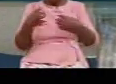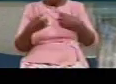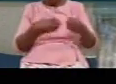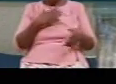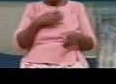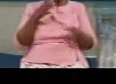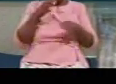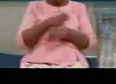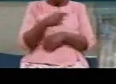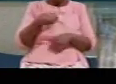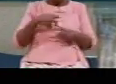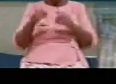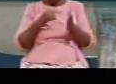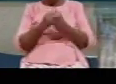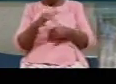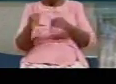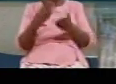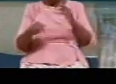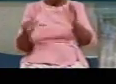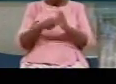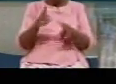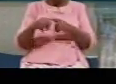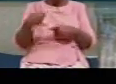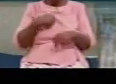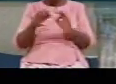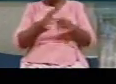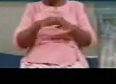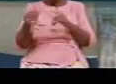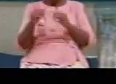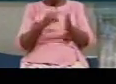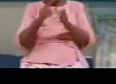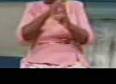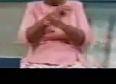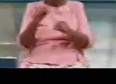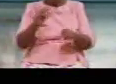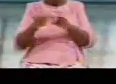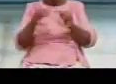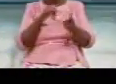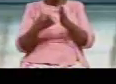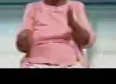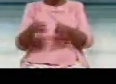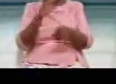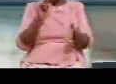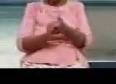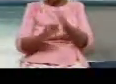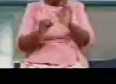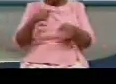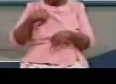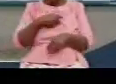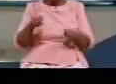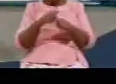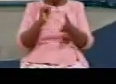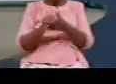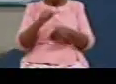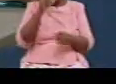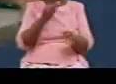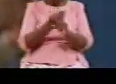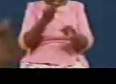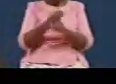something negative to me if I don't do it. No, don't do it like that. If we're like that, we're not faithful.